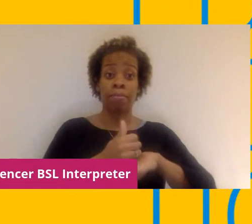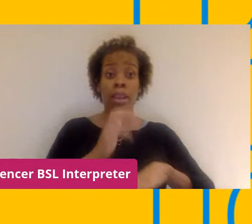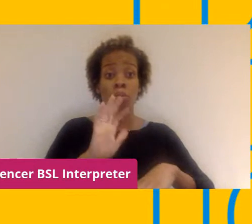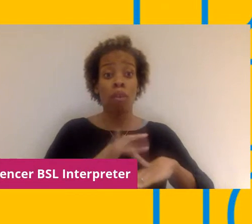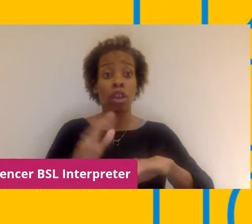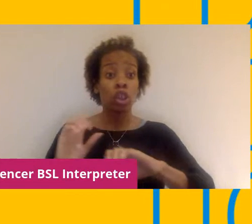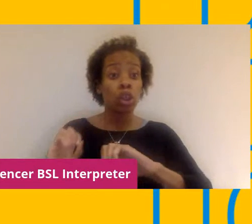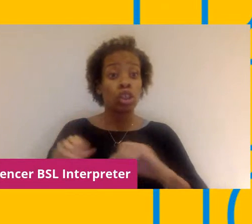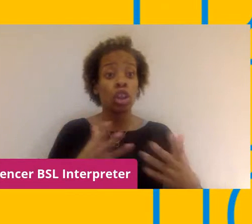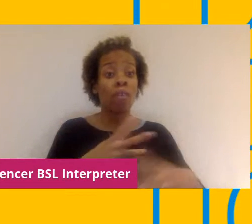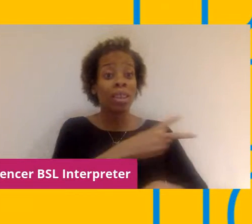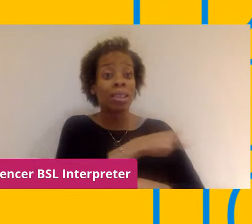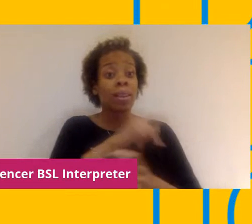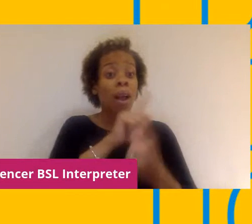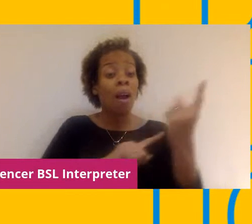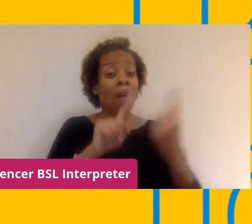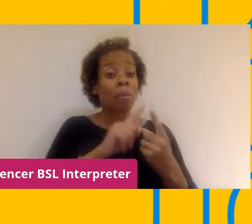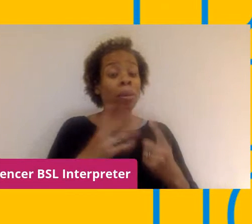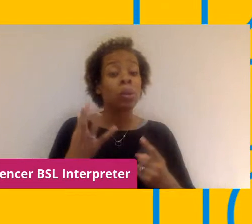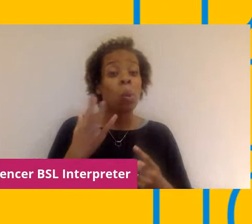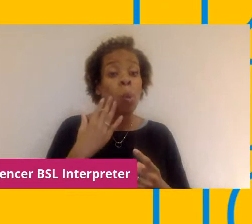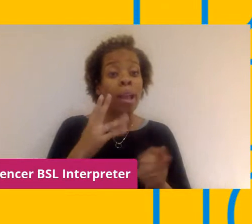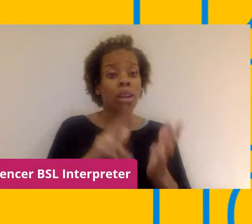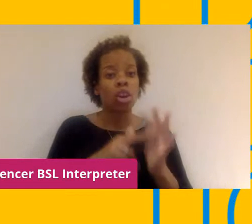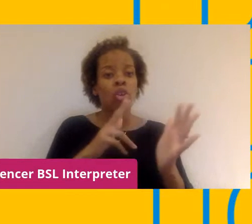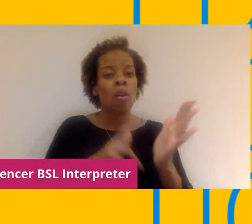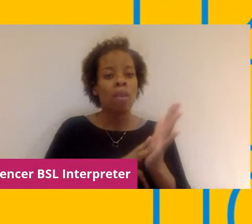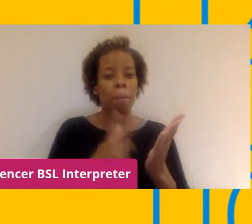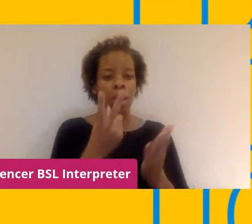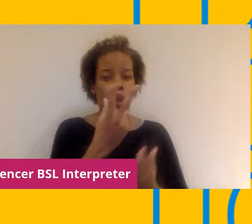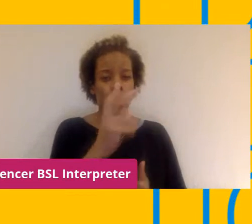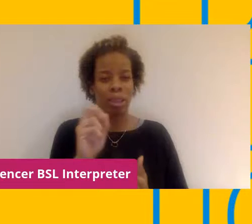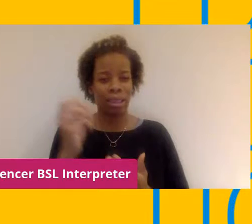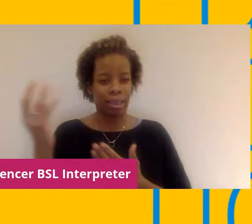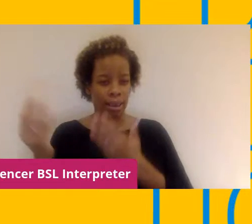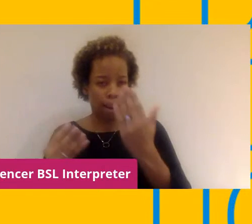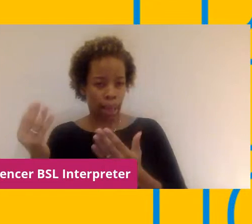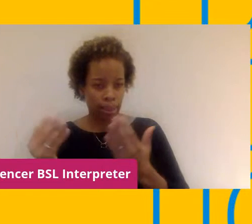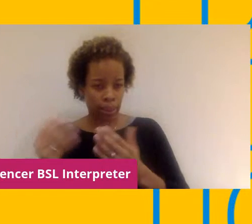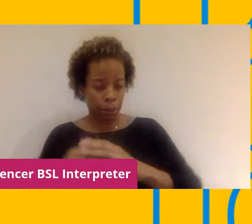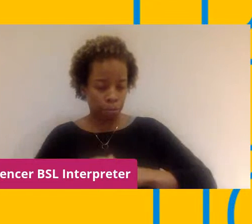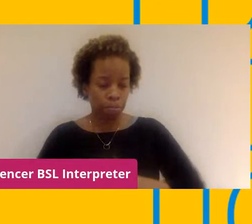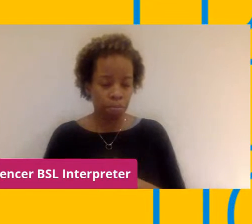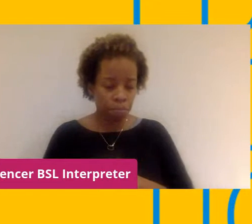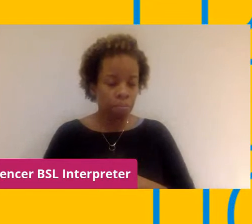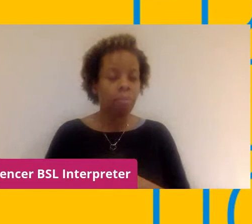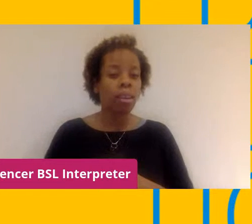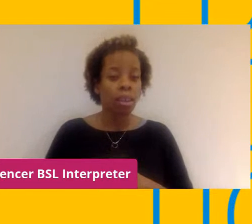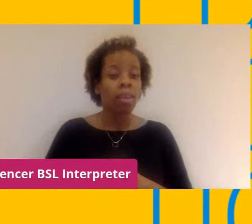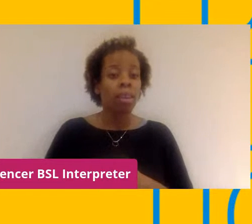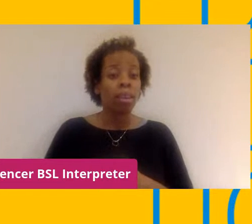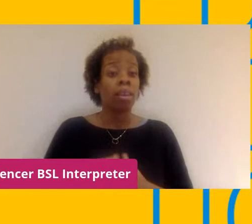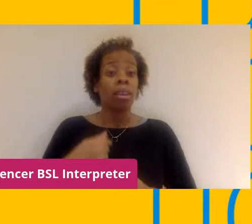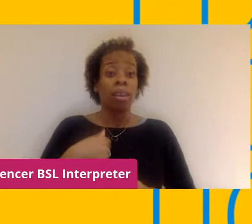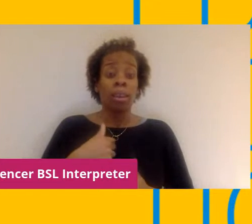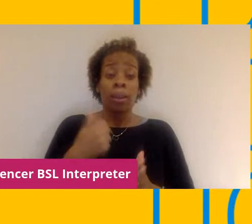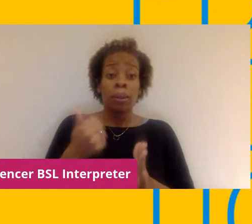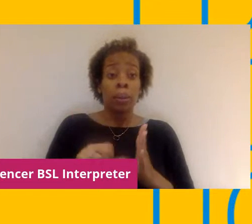staff meetings in November 2019. So it started really around the